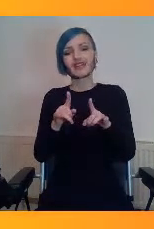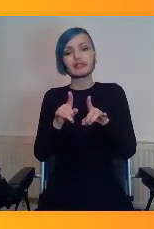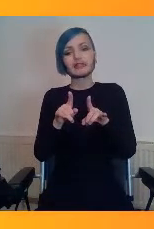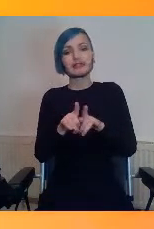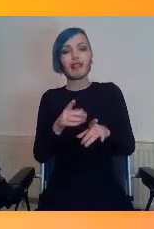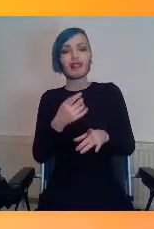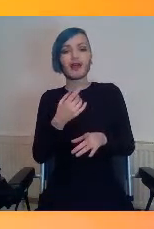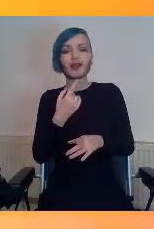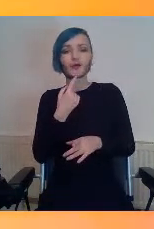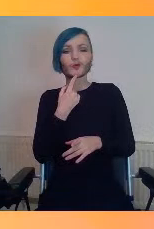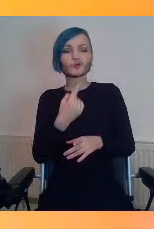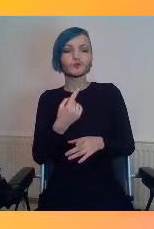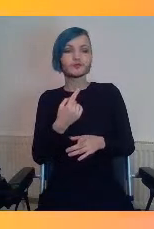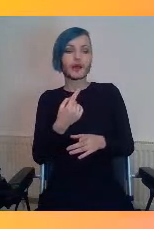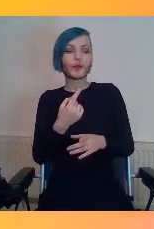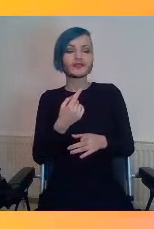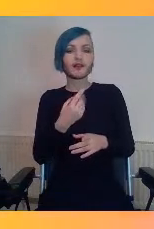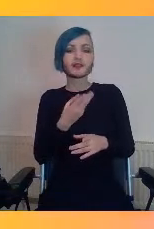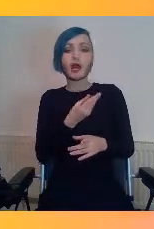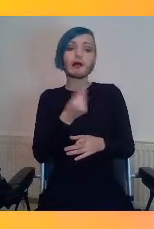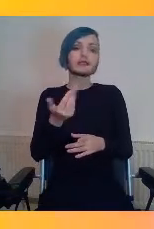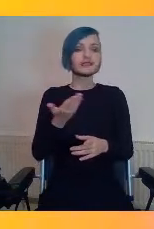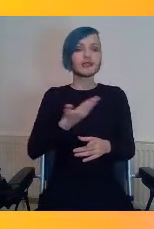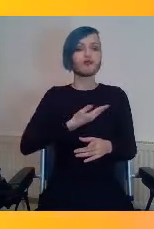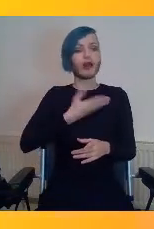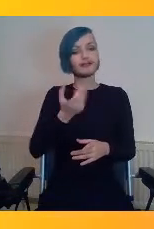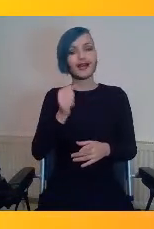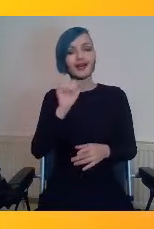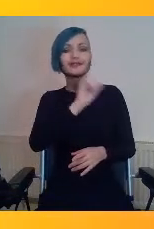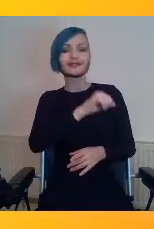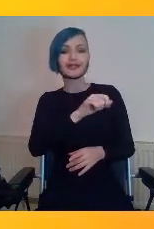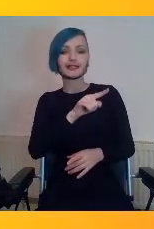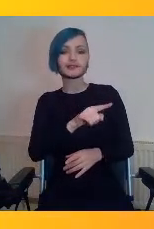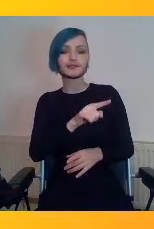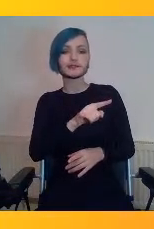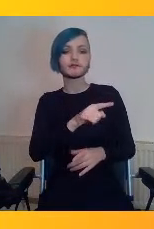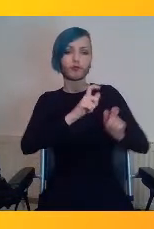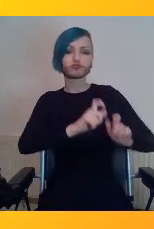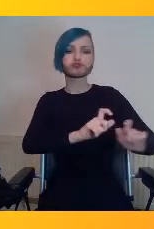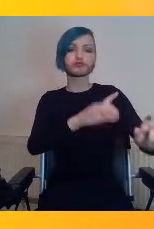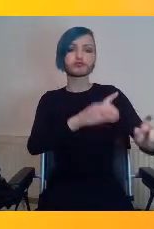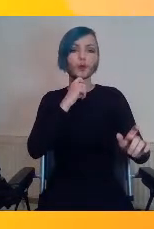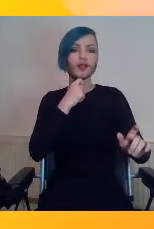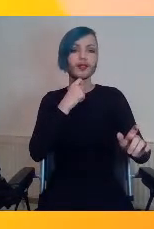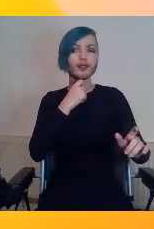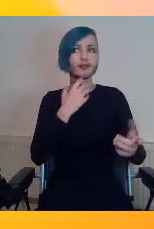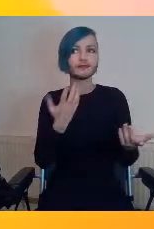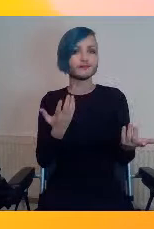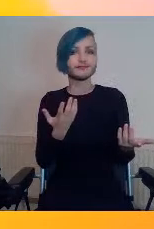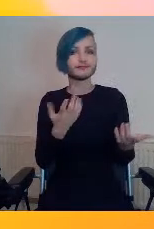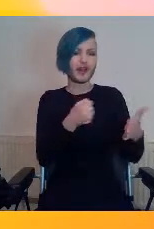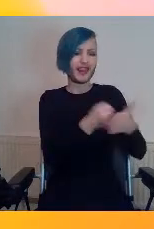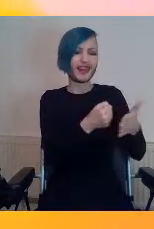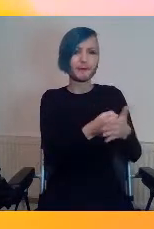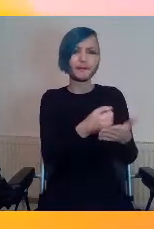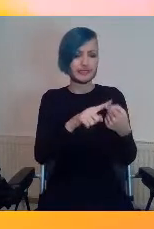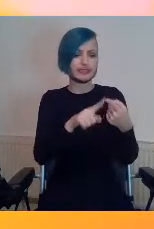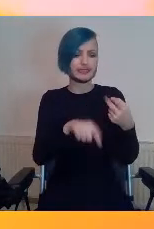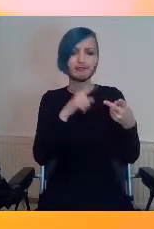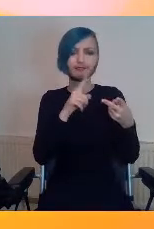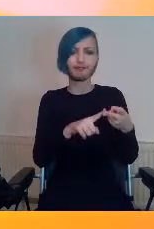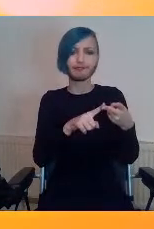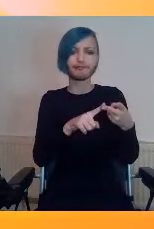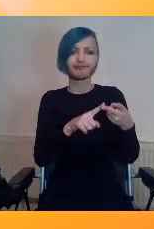of LGBT plus people would remain for good, and that nobody would touch such